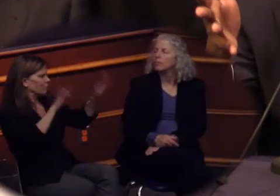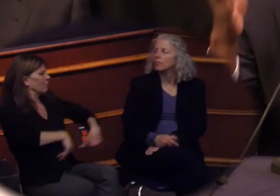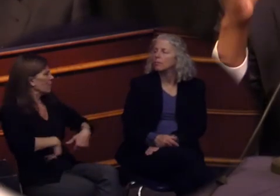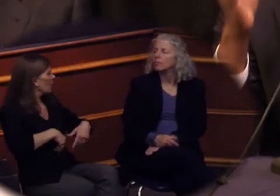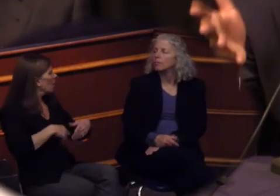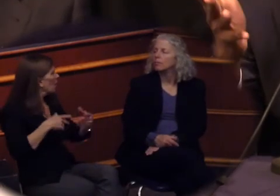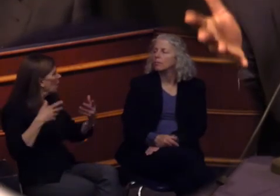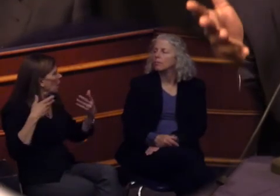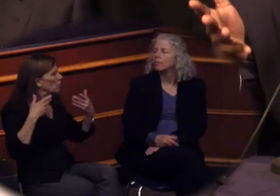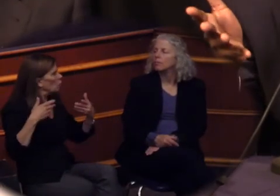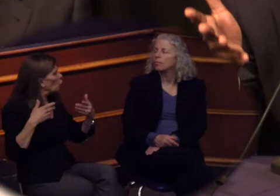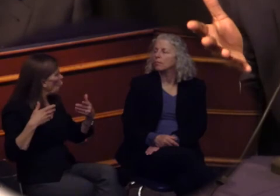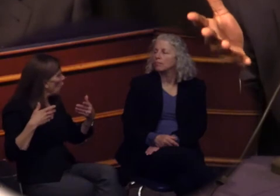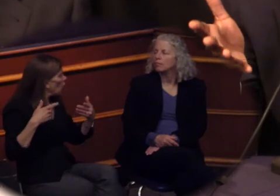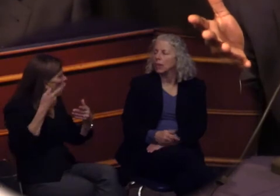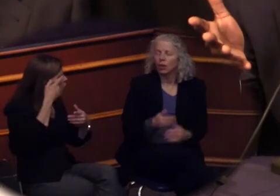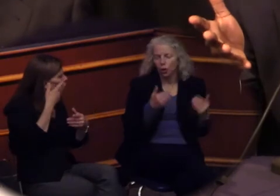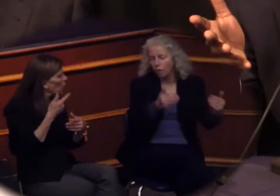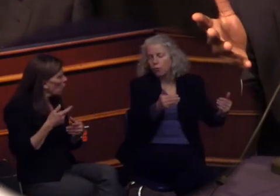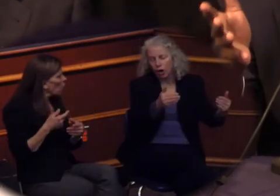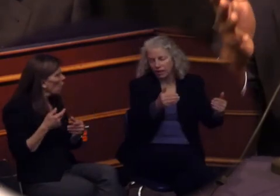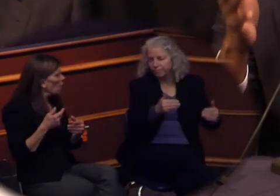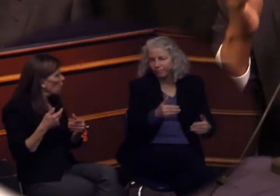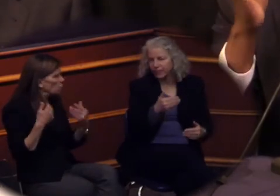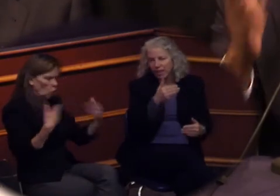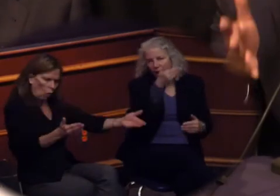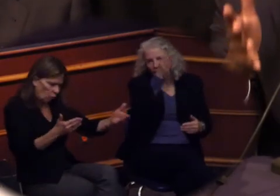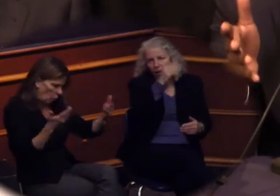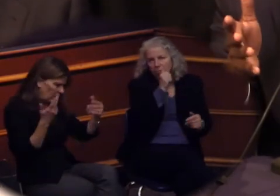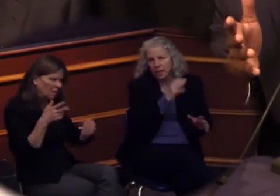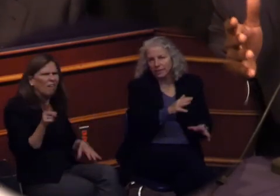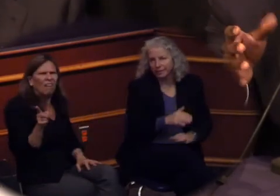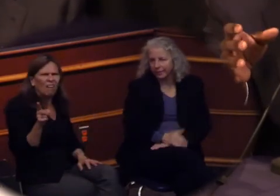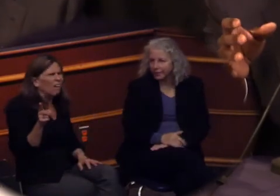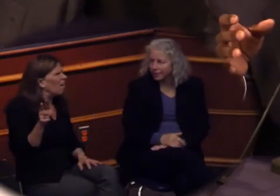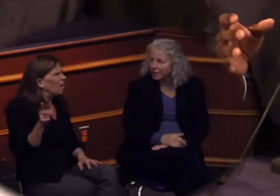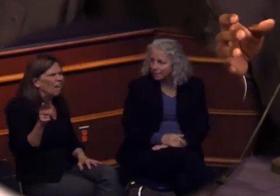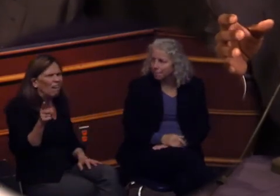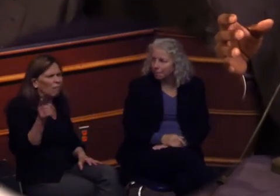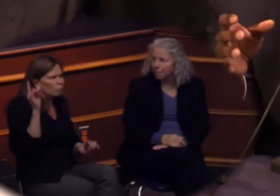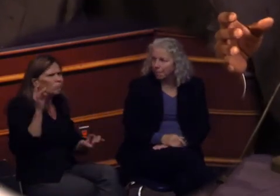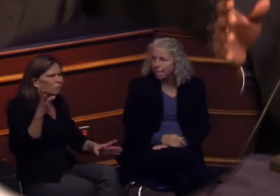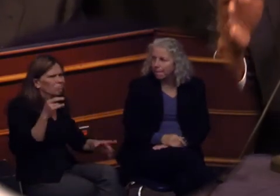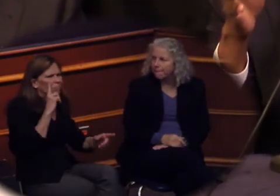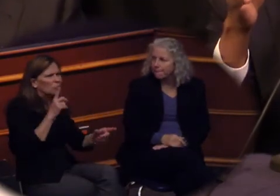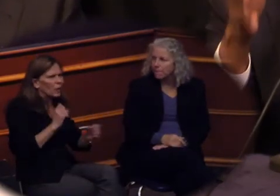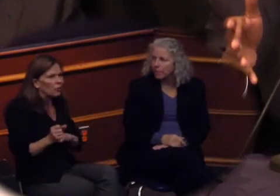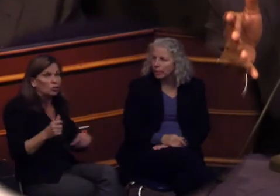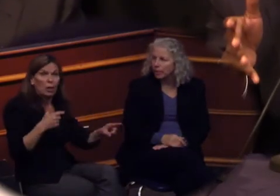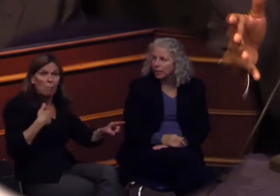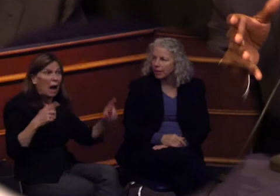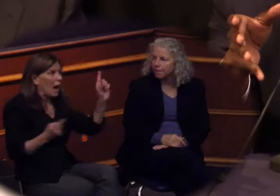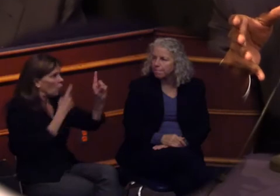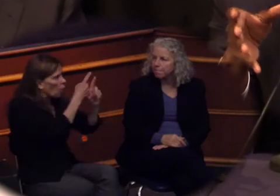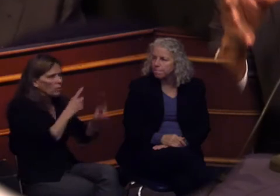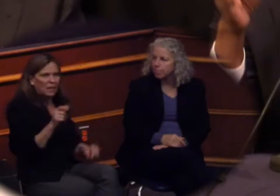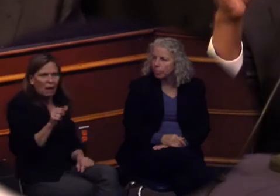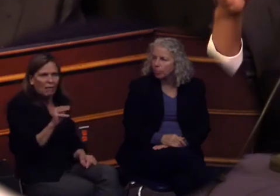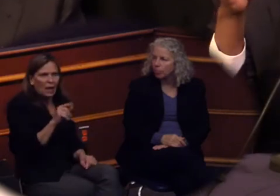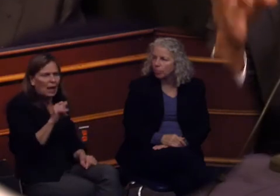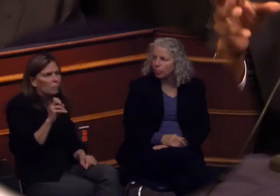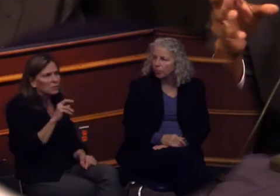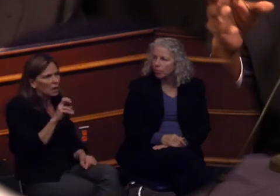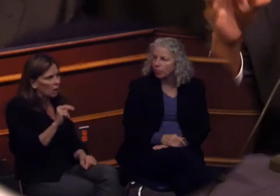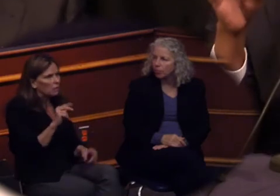God bless them is not an economic development strategy. My proposal was to have Amazon come to Worcester and